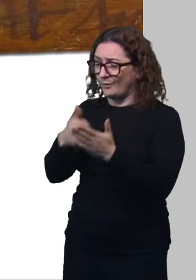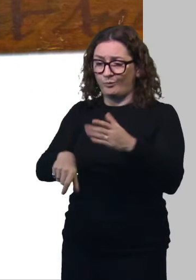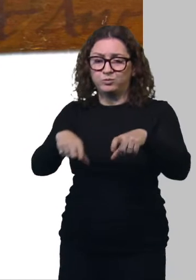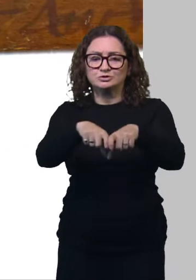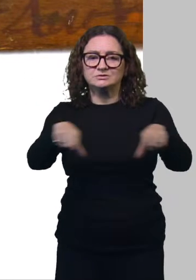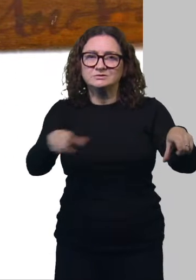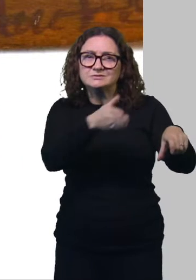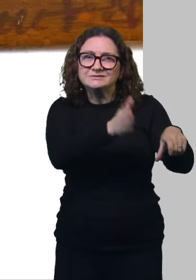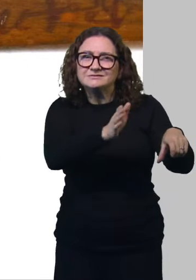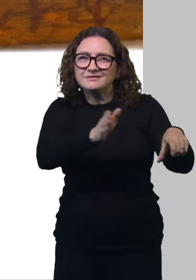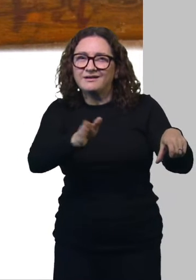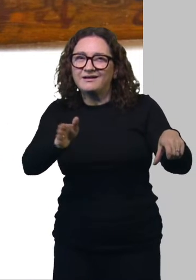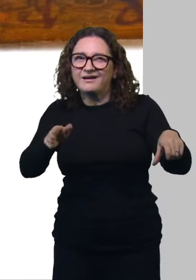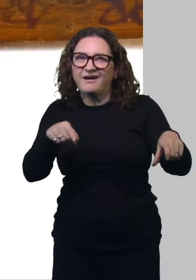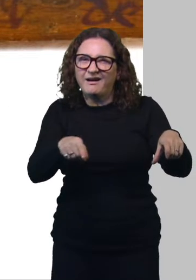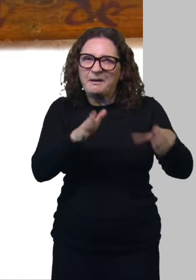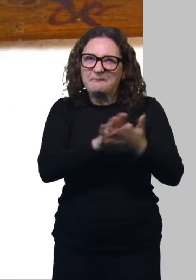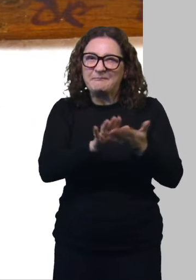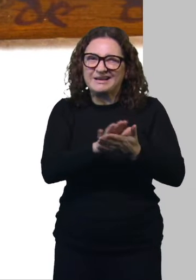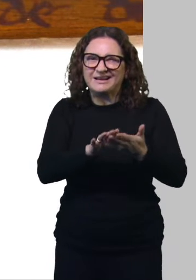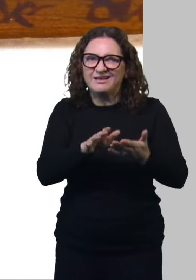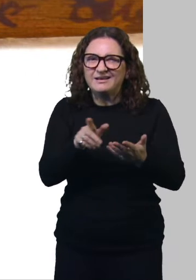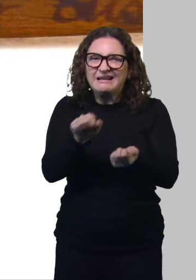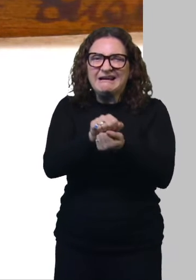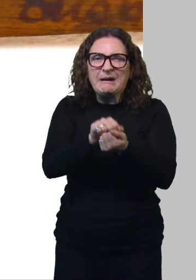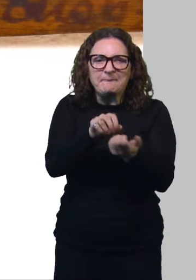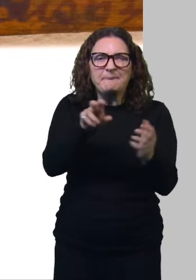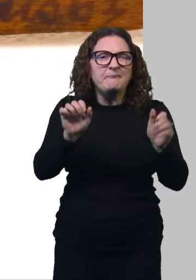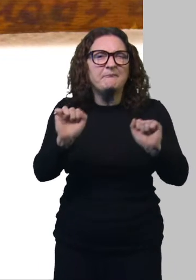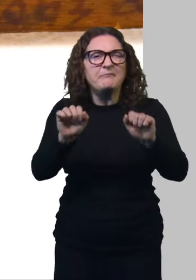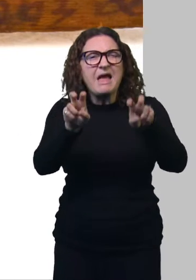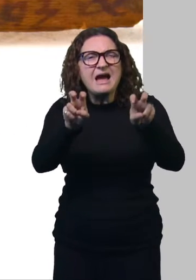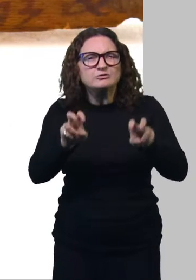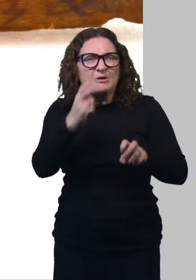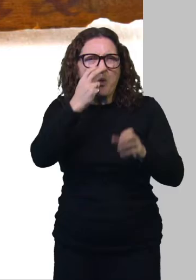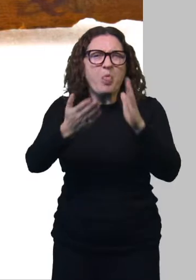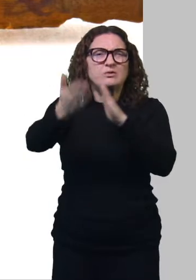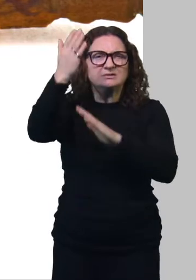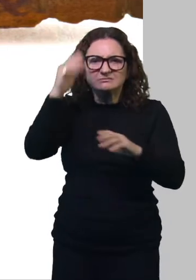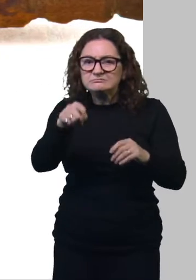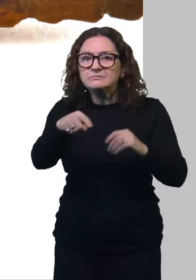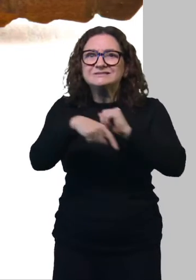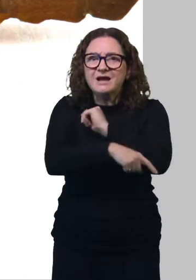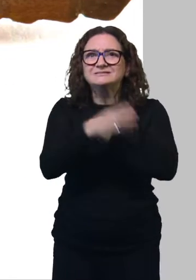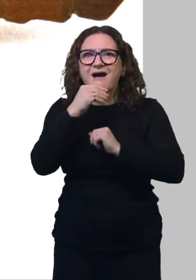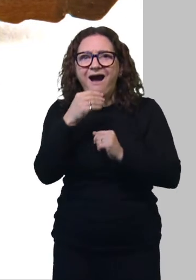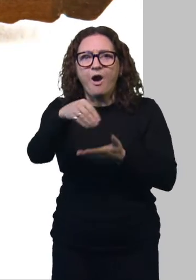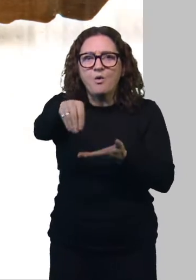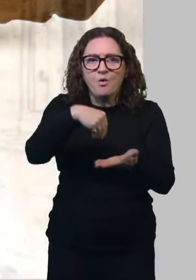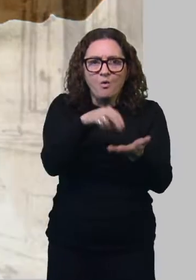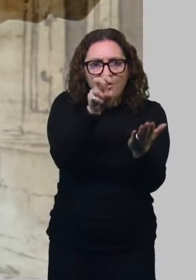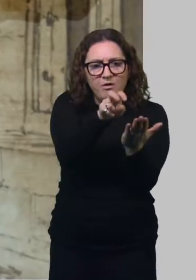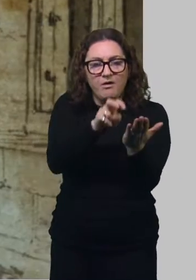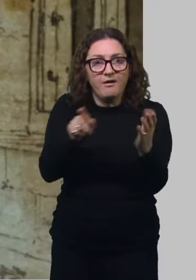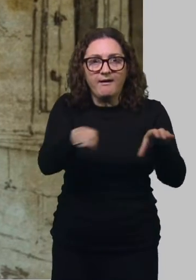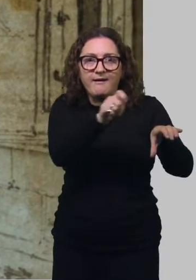sticks. These sticks were used for an old system of accounting to record debts, but were no longer needed. Workers were told to burn them,